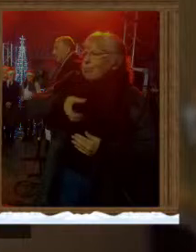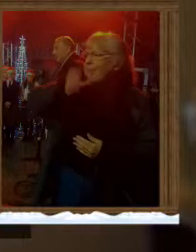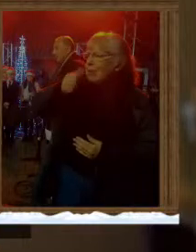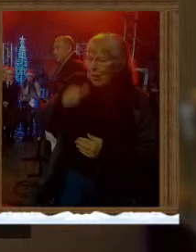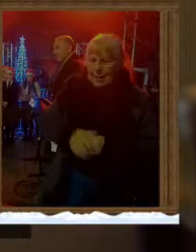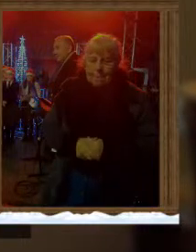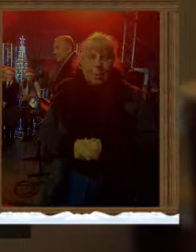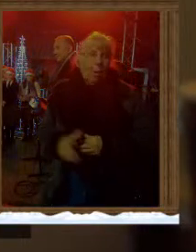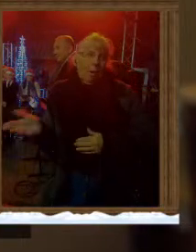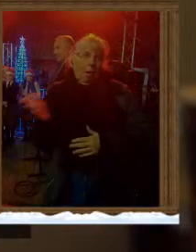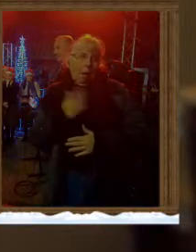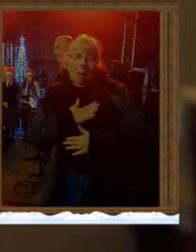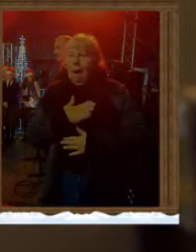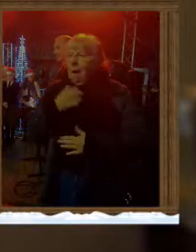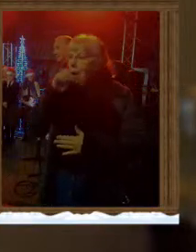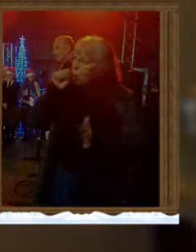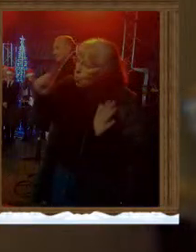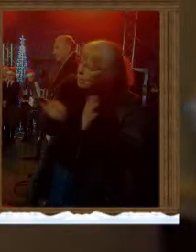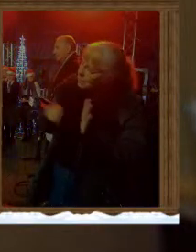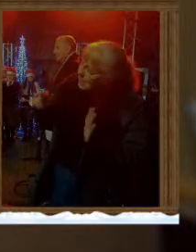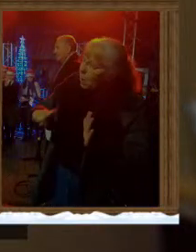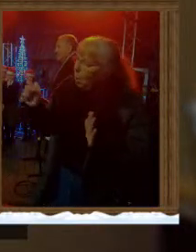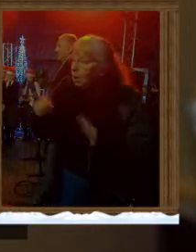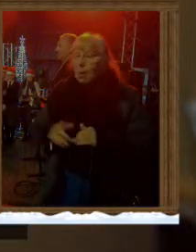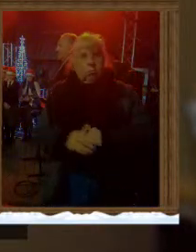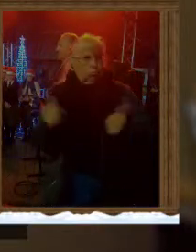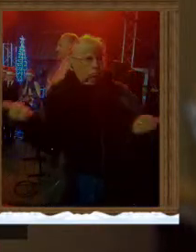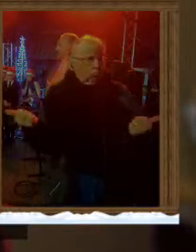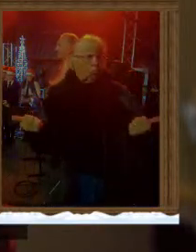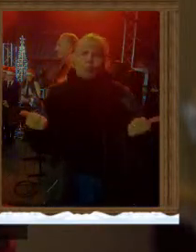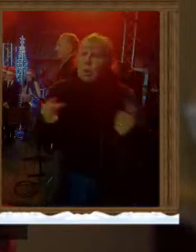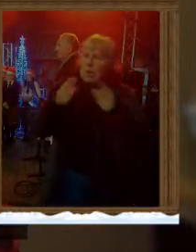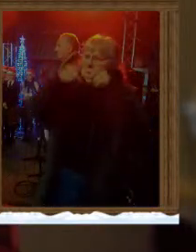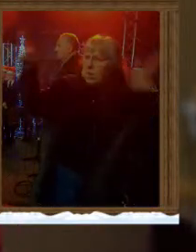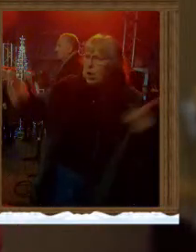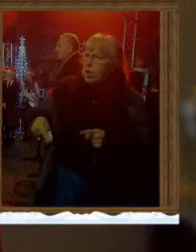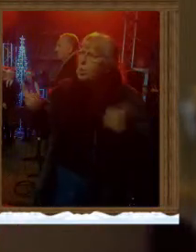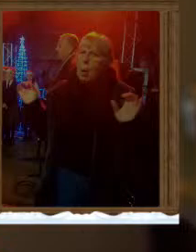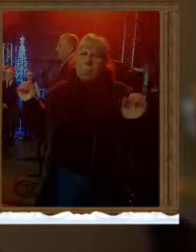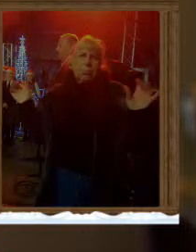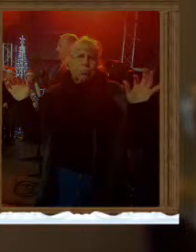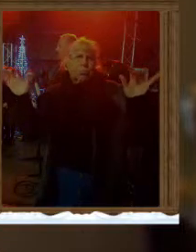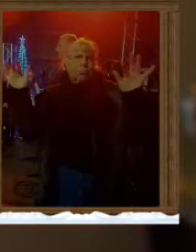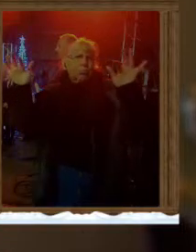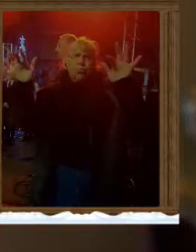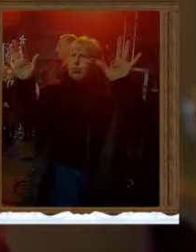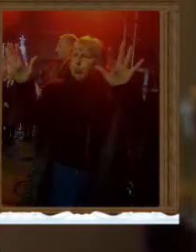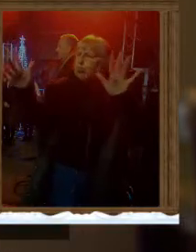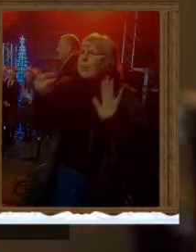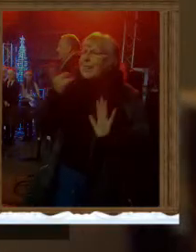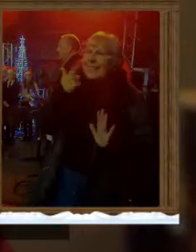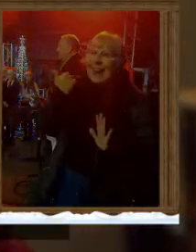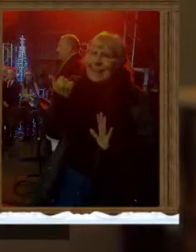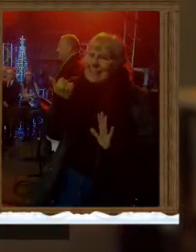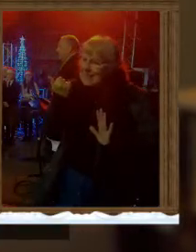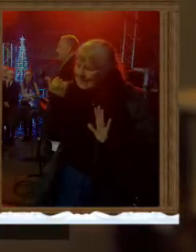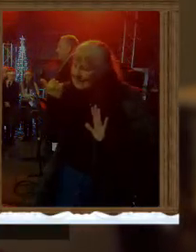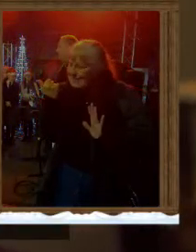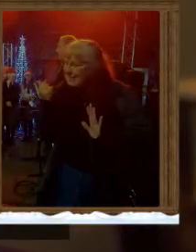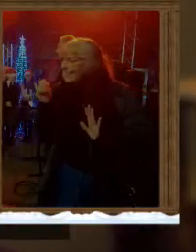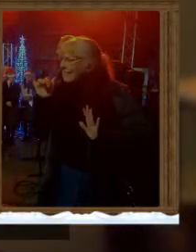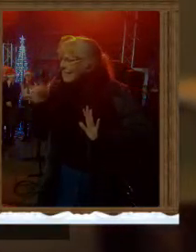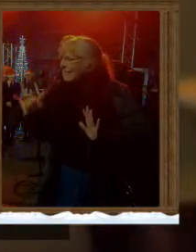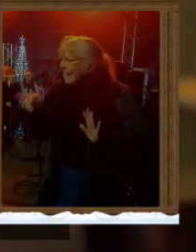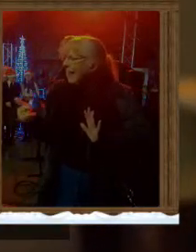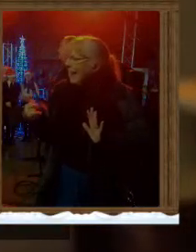about Christmas in Ballyclare, what's that like? Well, it's good, the lights are great, the wee town square's friendly, the lights down the street are always nice, and again,